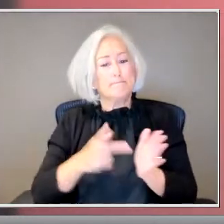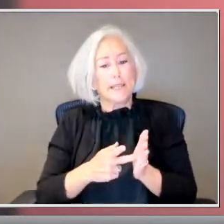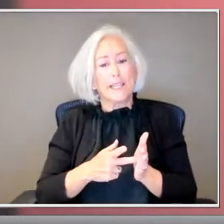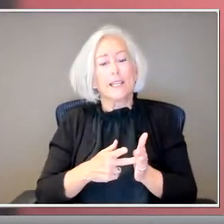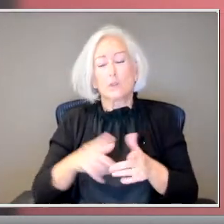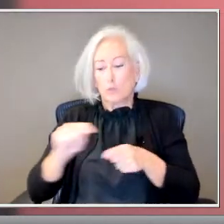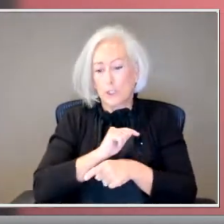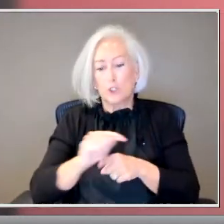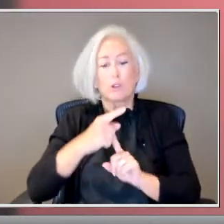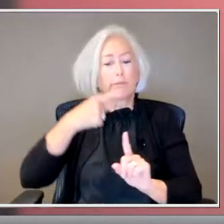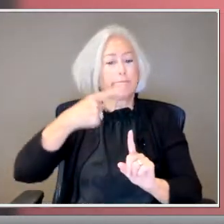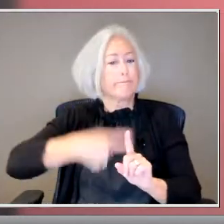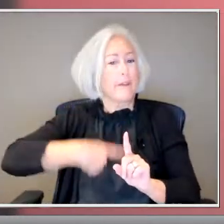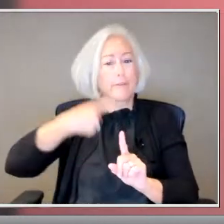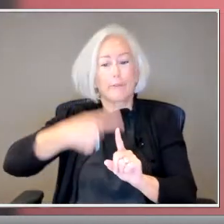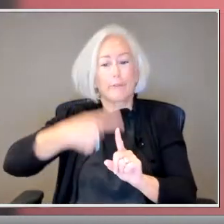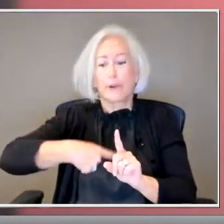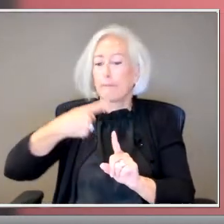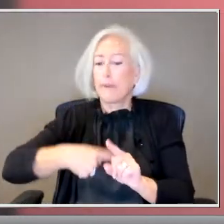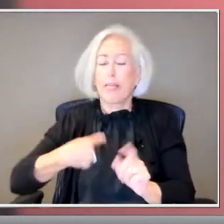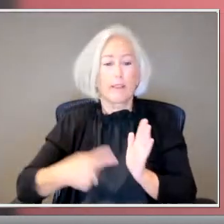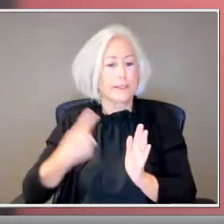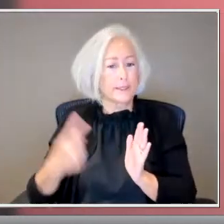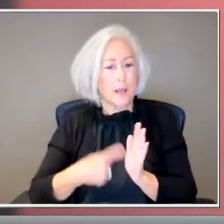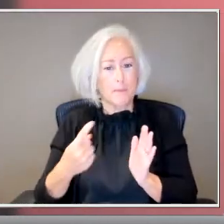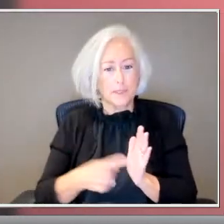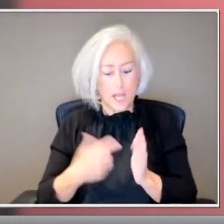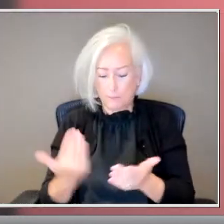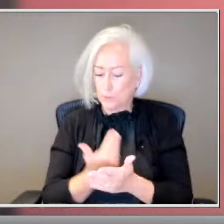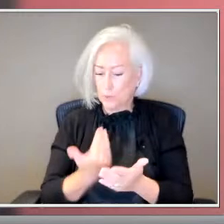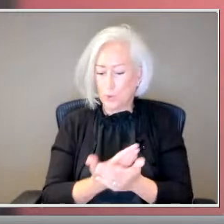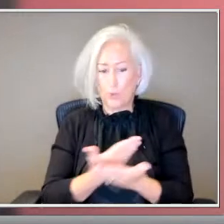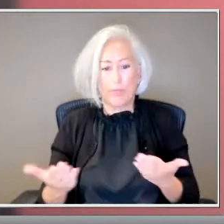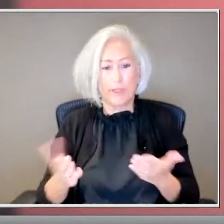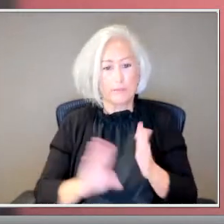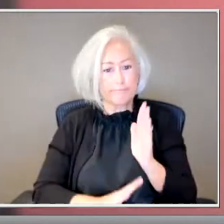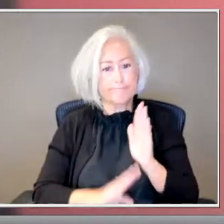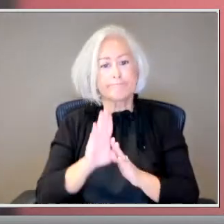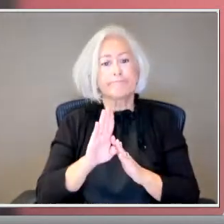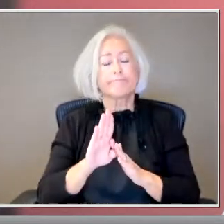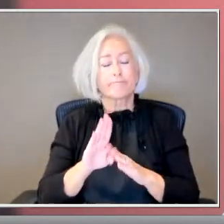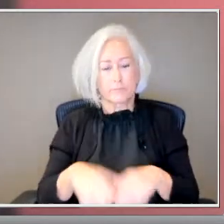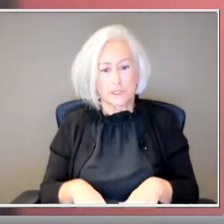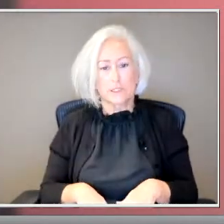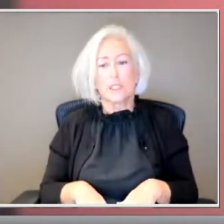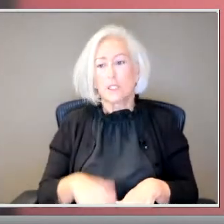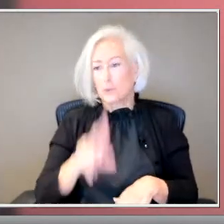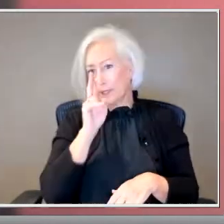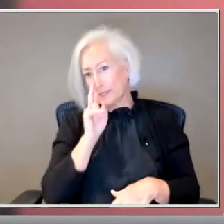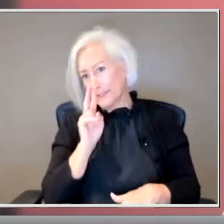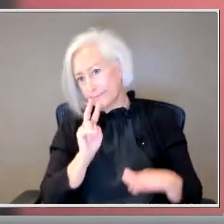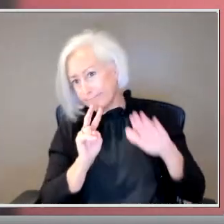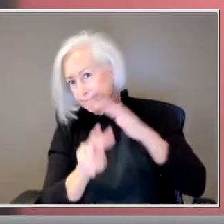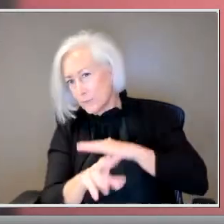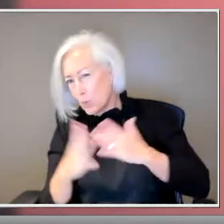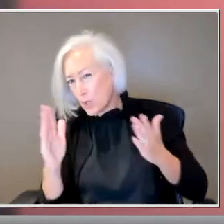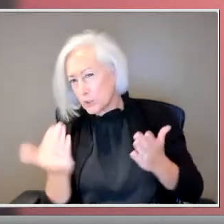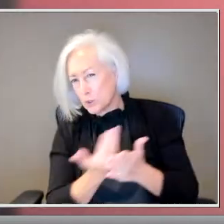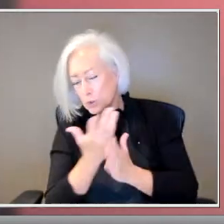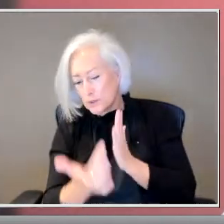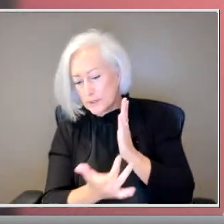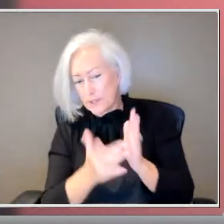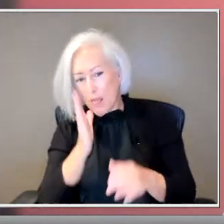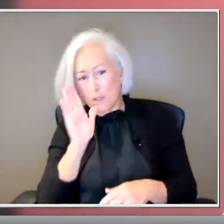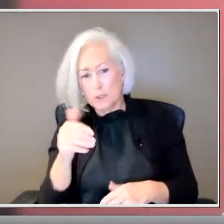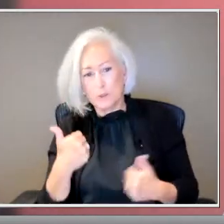monthly basis sometimes, every quarter at least, where we see new technology coming up. And whenever we are using a new technology, because